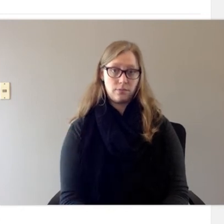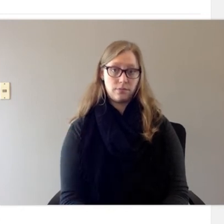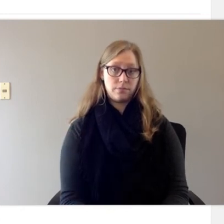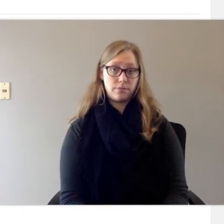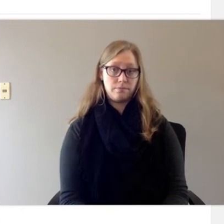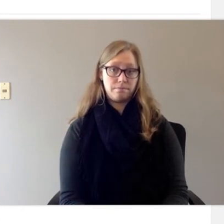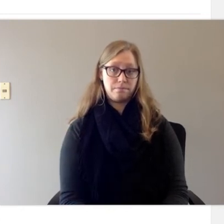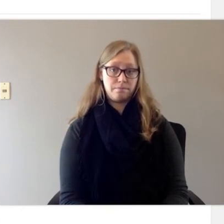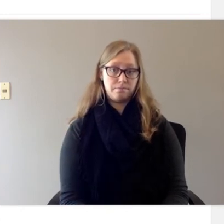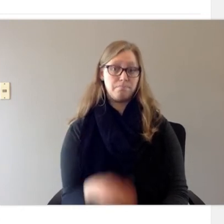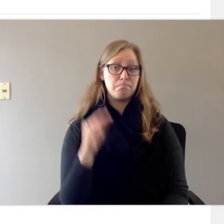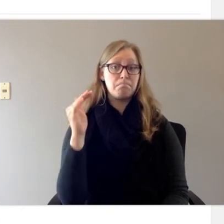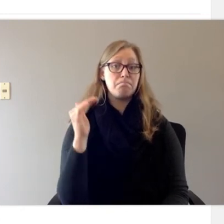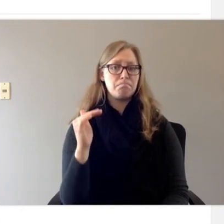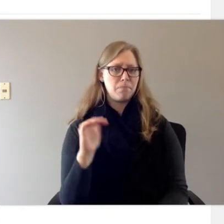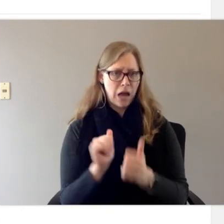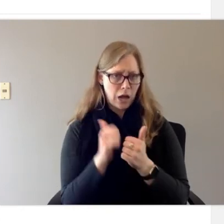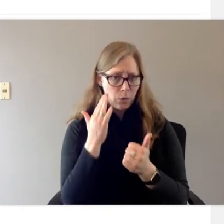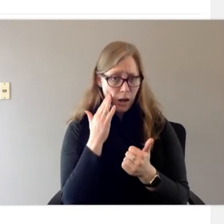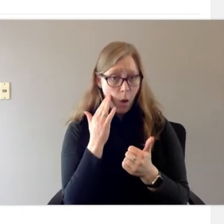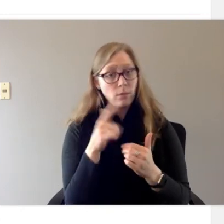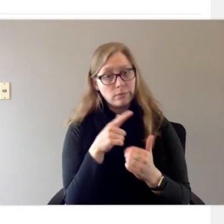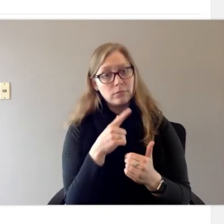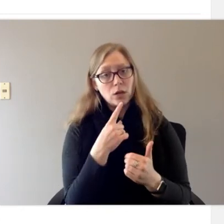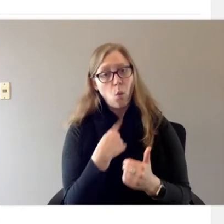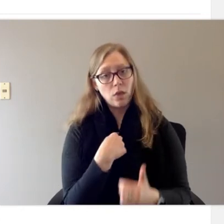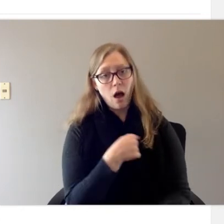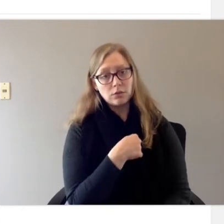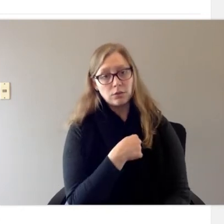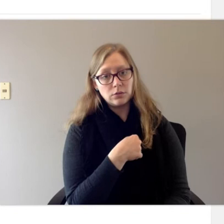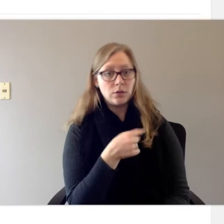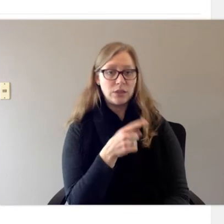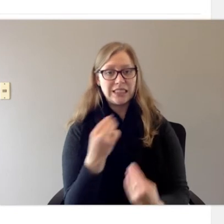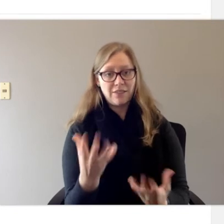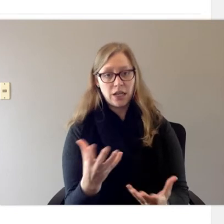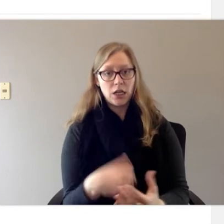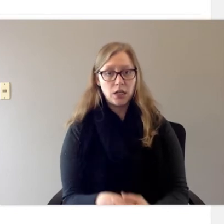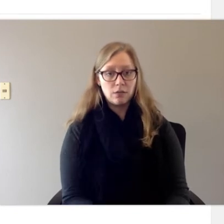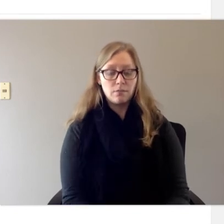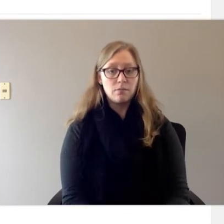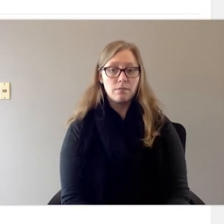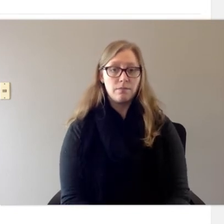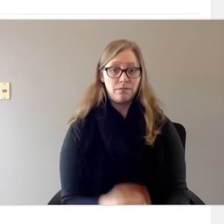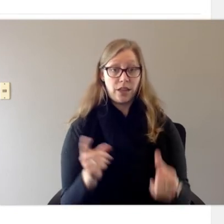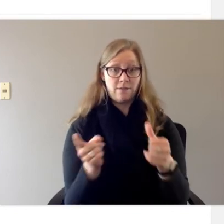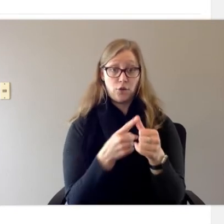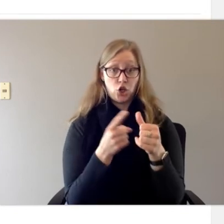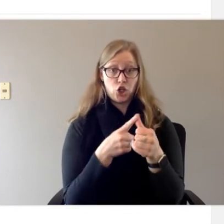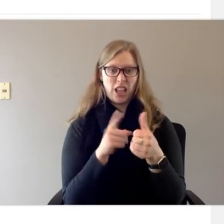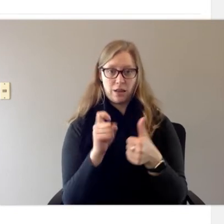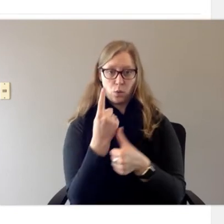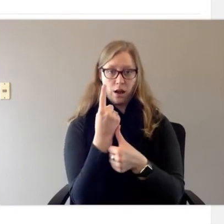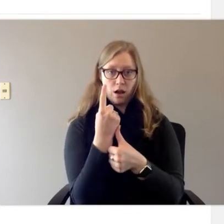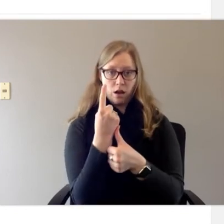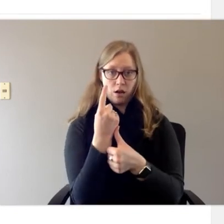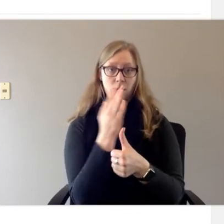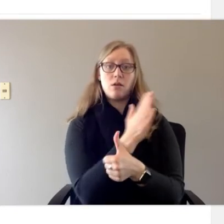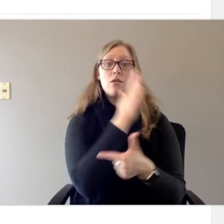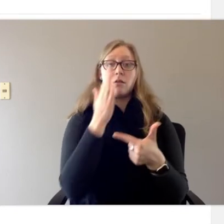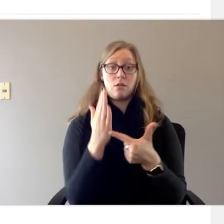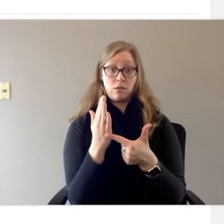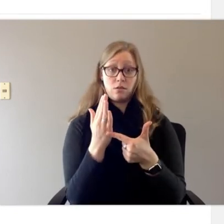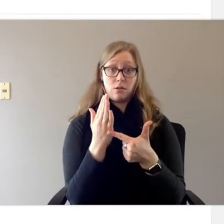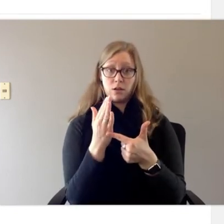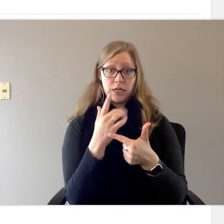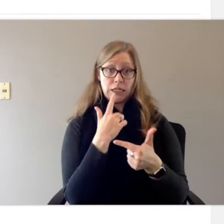Okay? And how do we know that? They told us. It was given. That's the first step. The next thing we're going to say